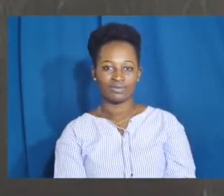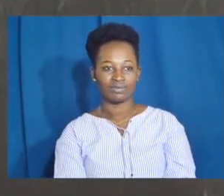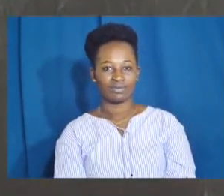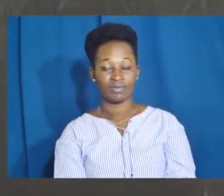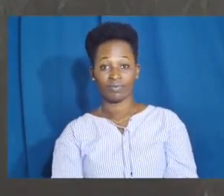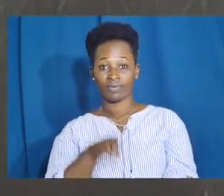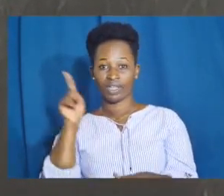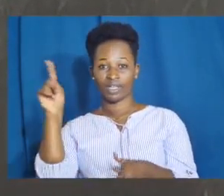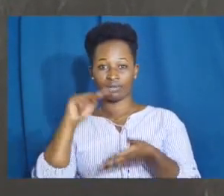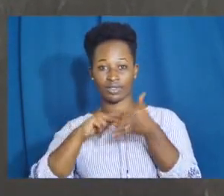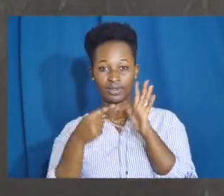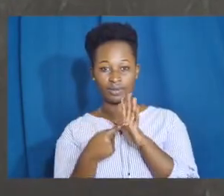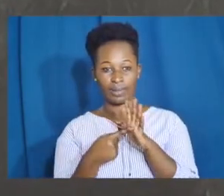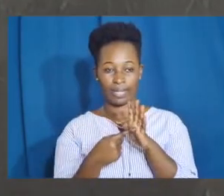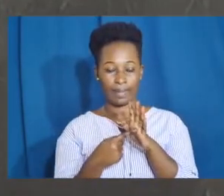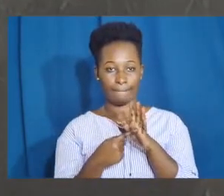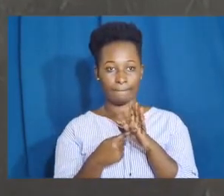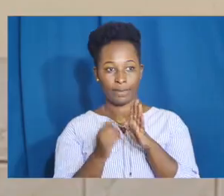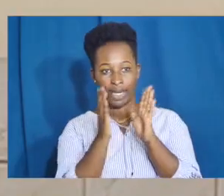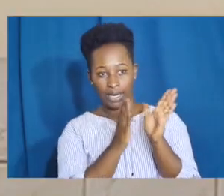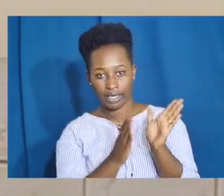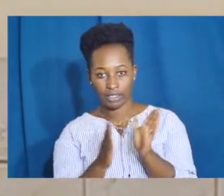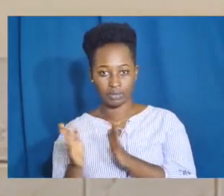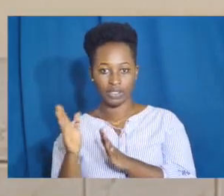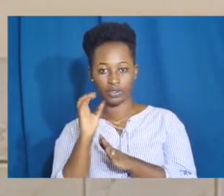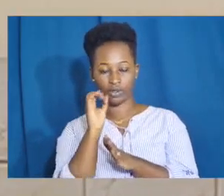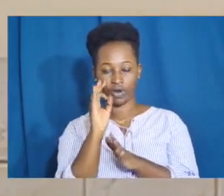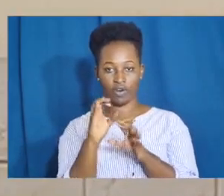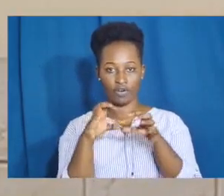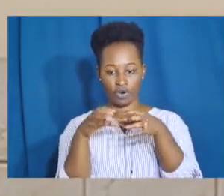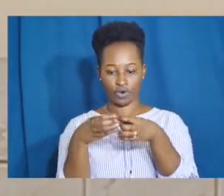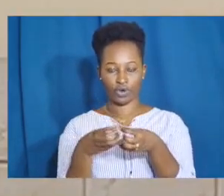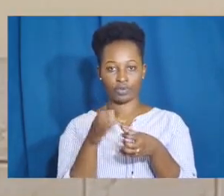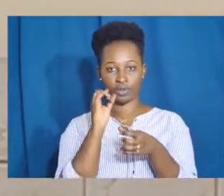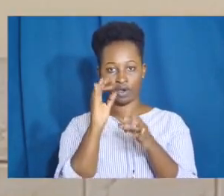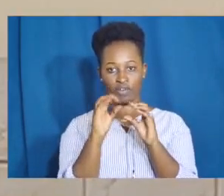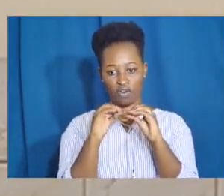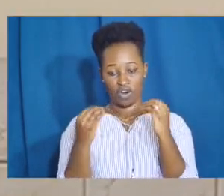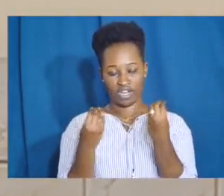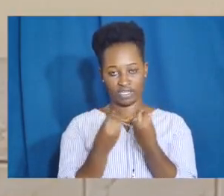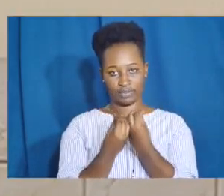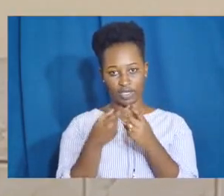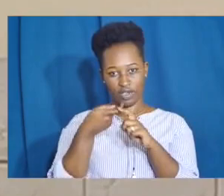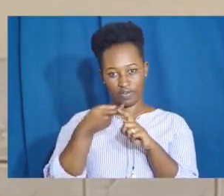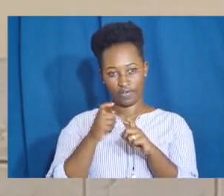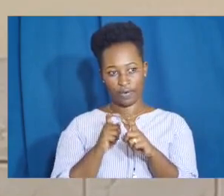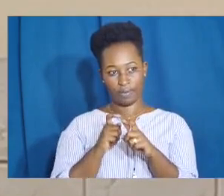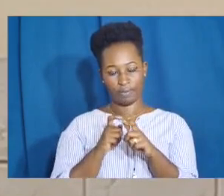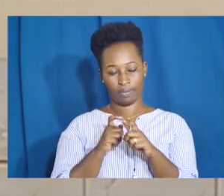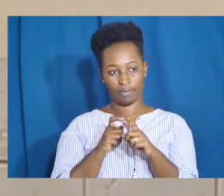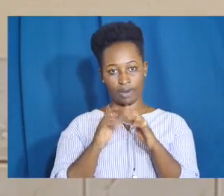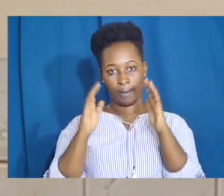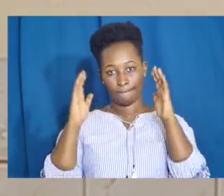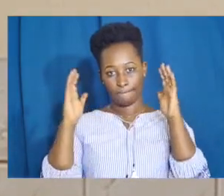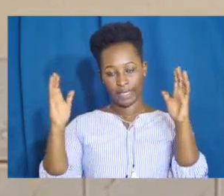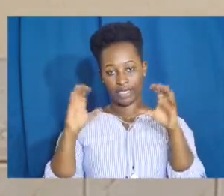It means arrangement of groups of organisms from